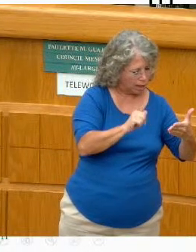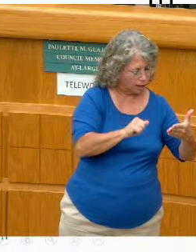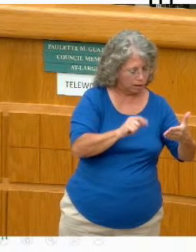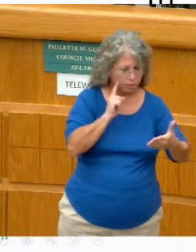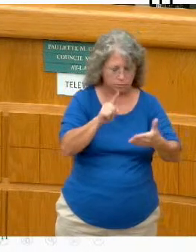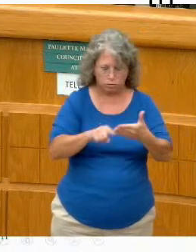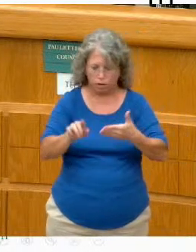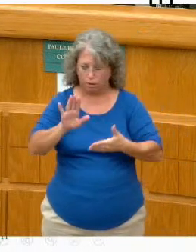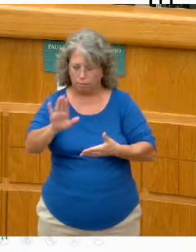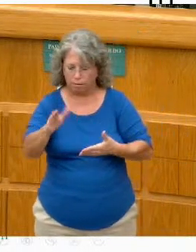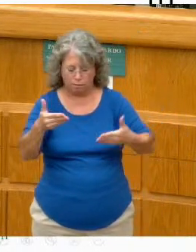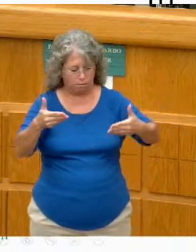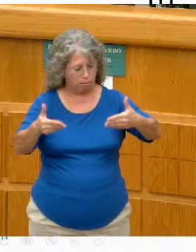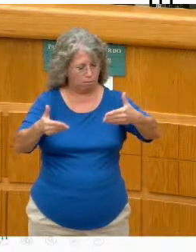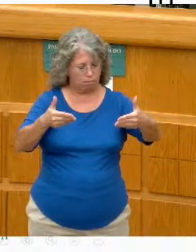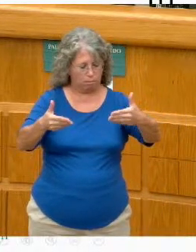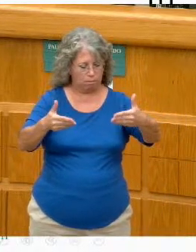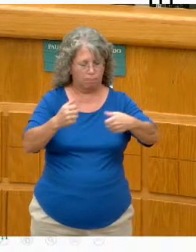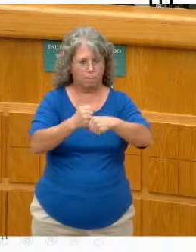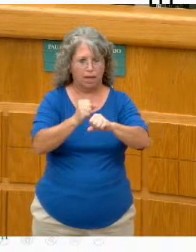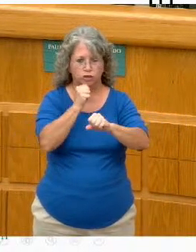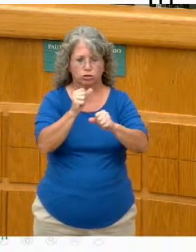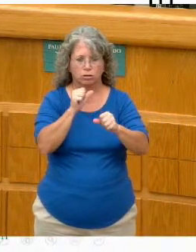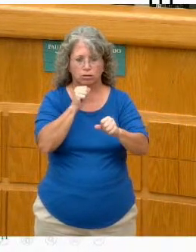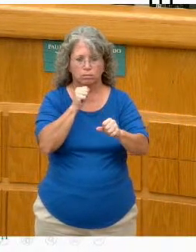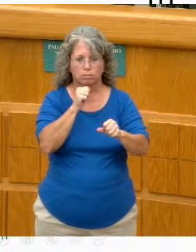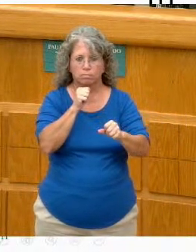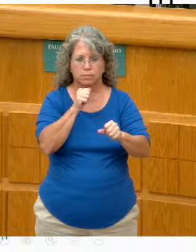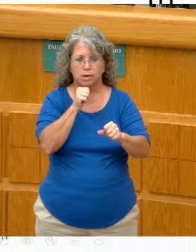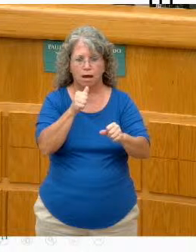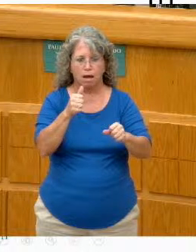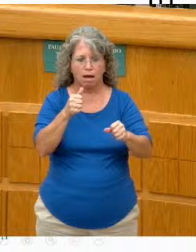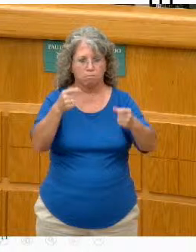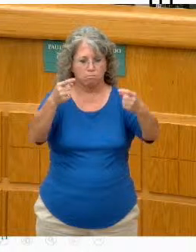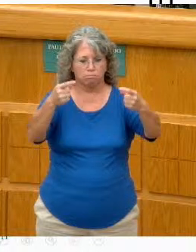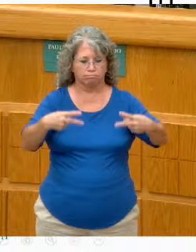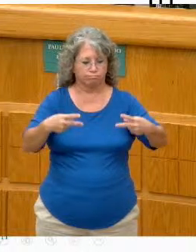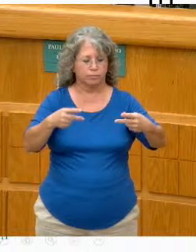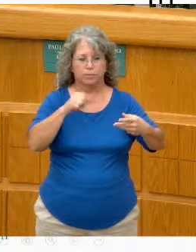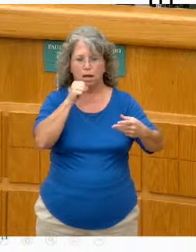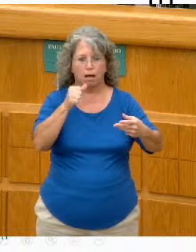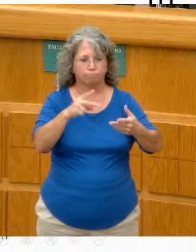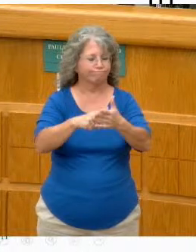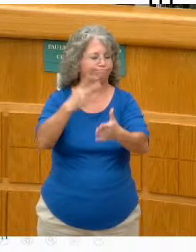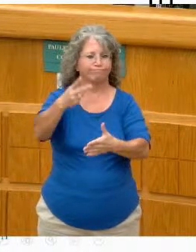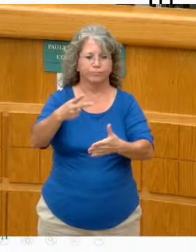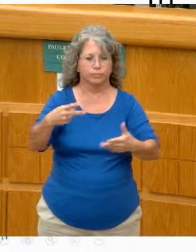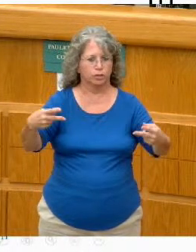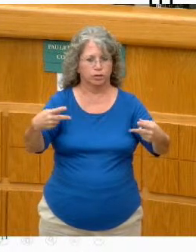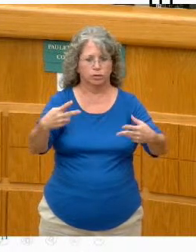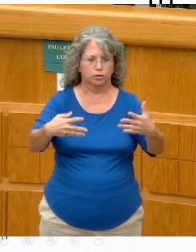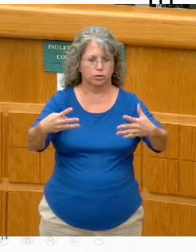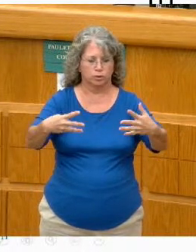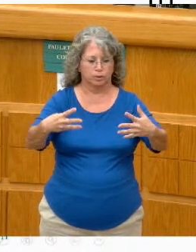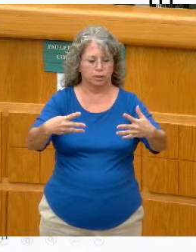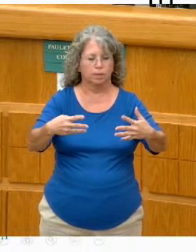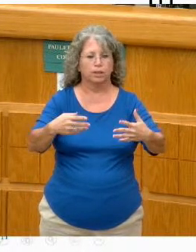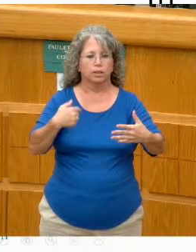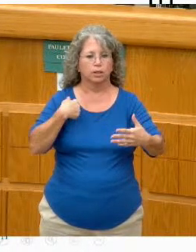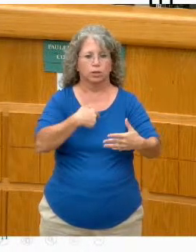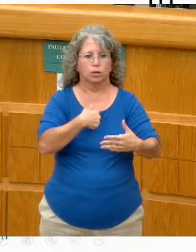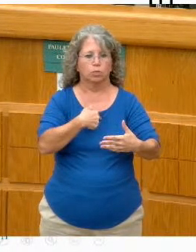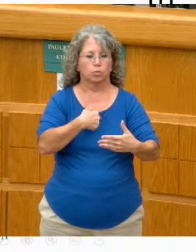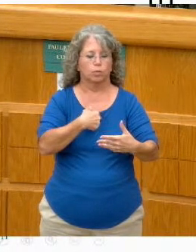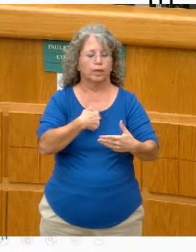all the other data. So if other trauma service areas are getting data dumps, we don't know how to redistribute that data,